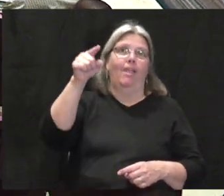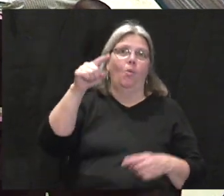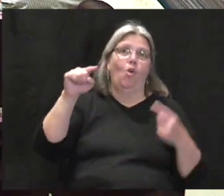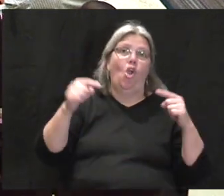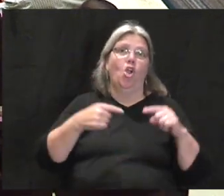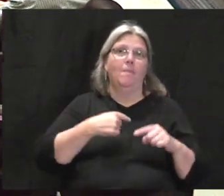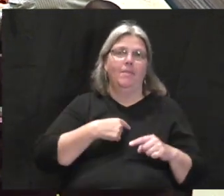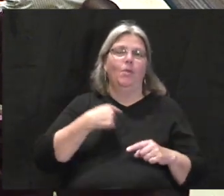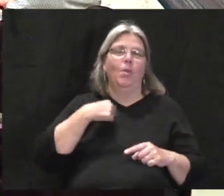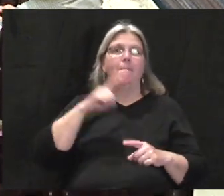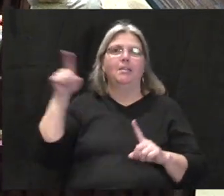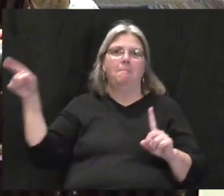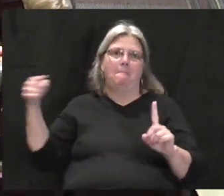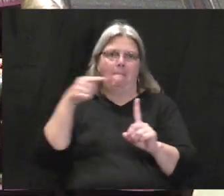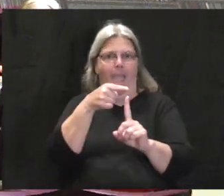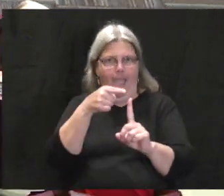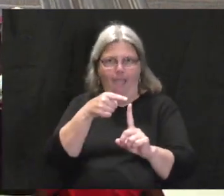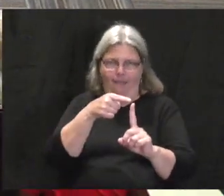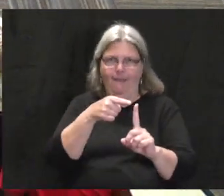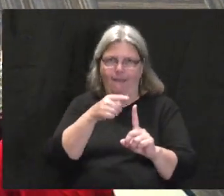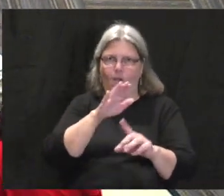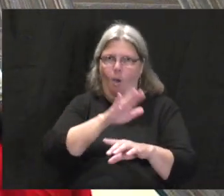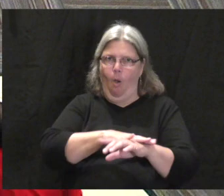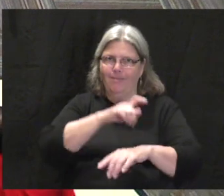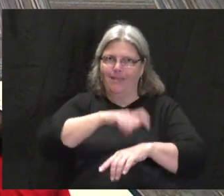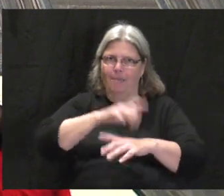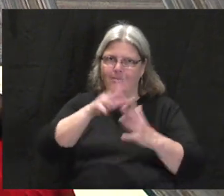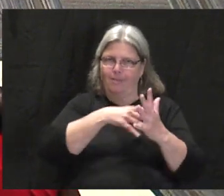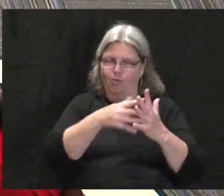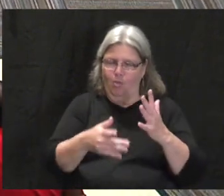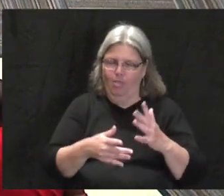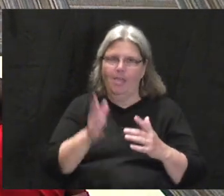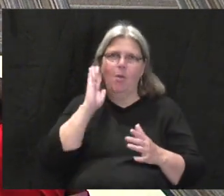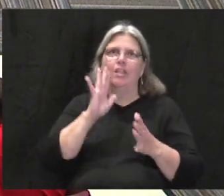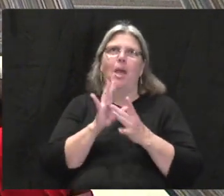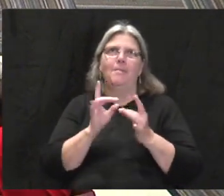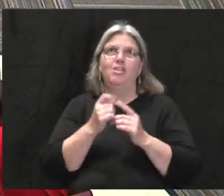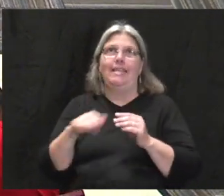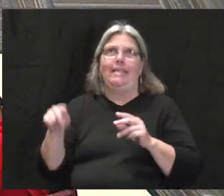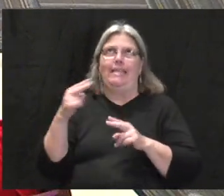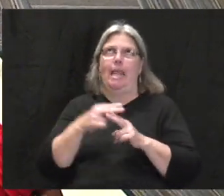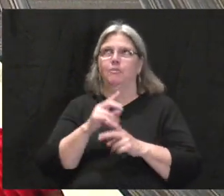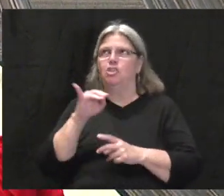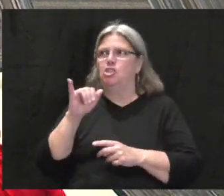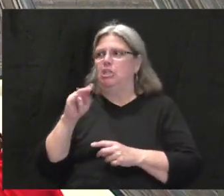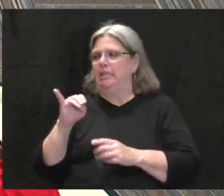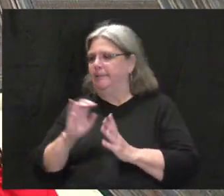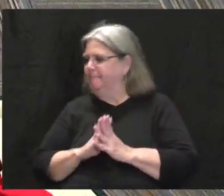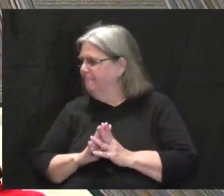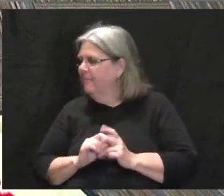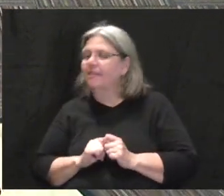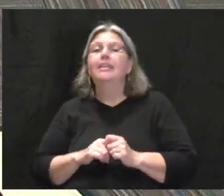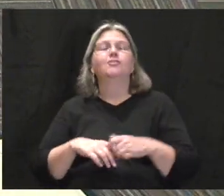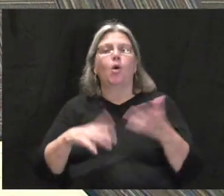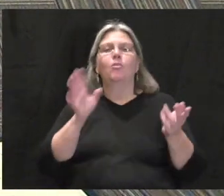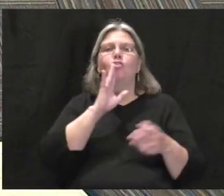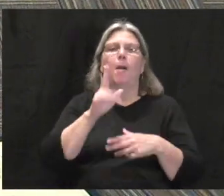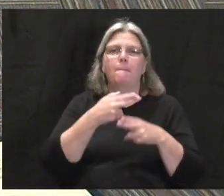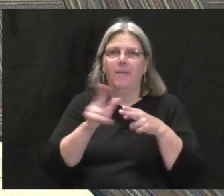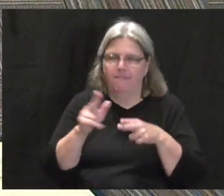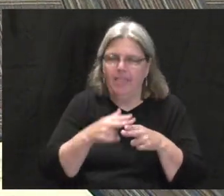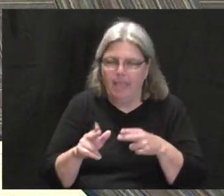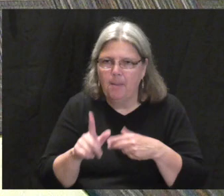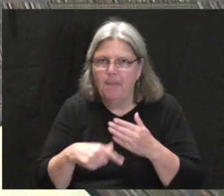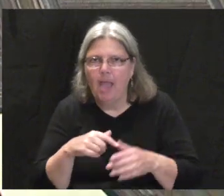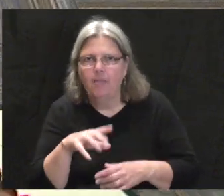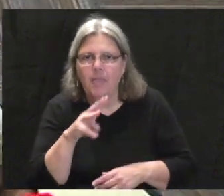of Understanding, which is the agreement between us and law enforcement partners. We do plan, Chief Padusis and I have been working on that document,